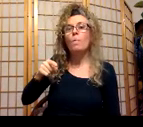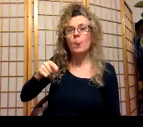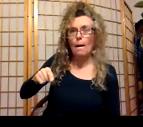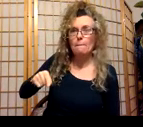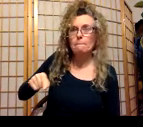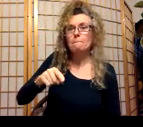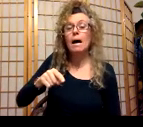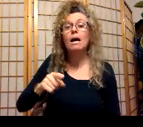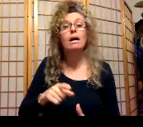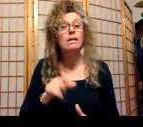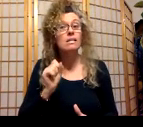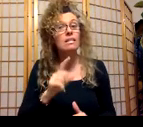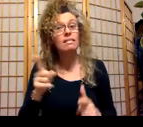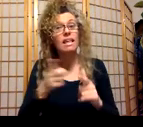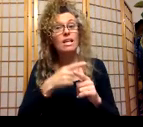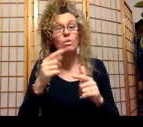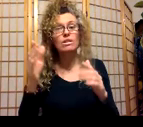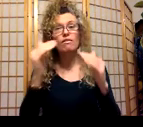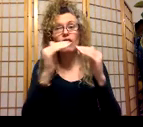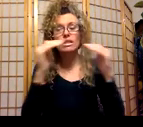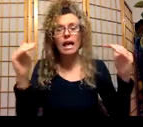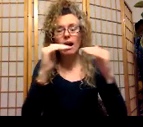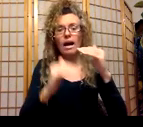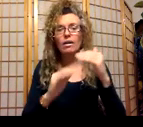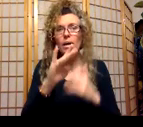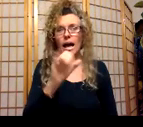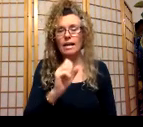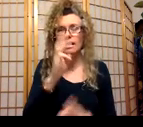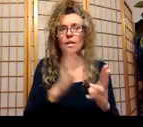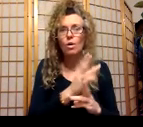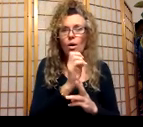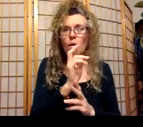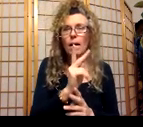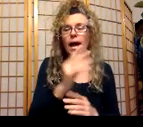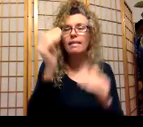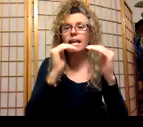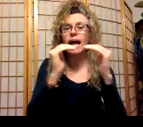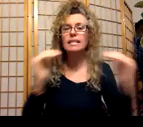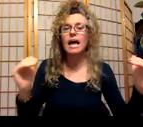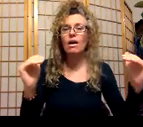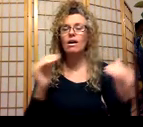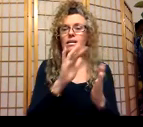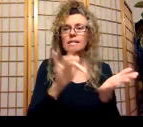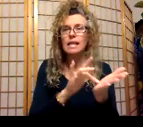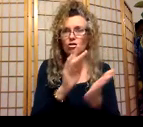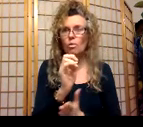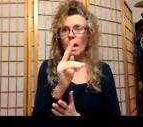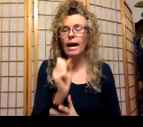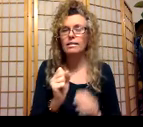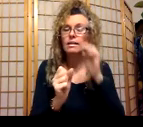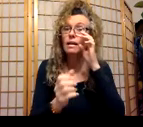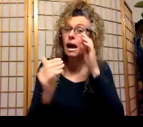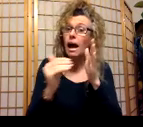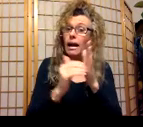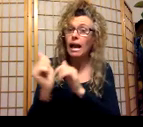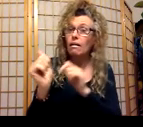So, this was the first layer under BIS, the World Bank and IMF. The next layer would be the central banks. Again, all